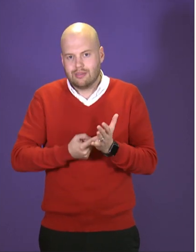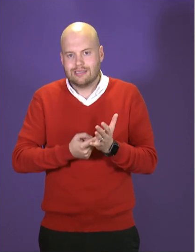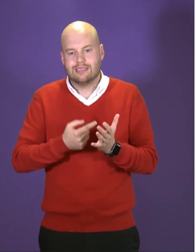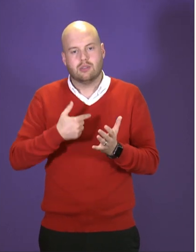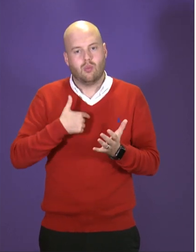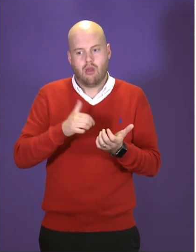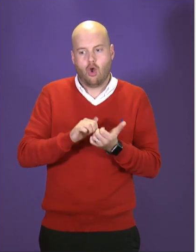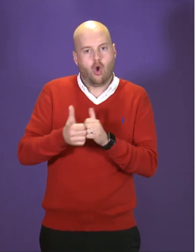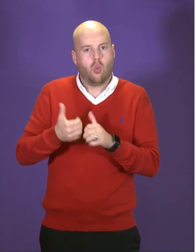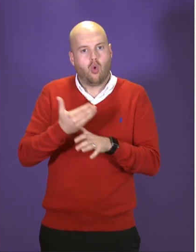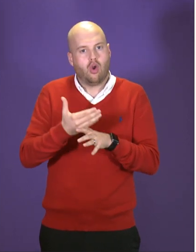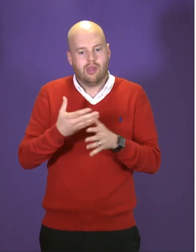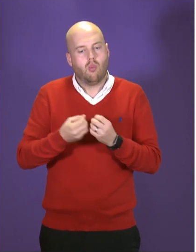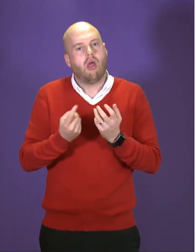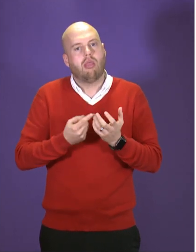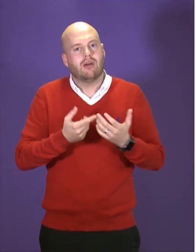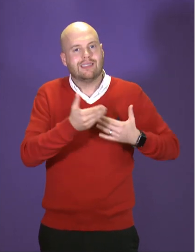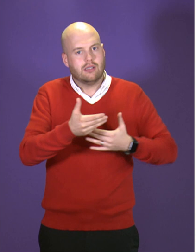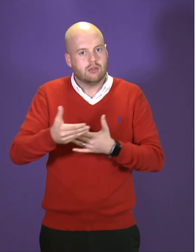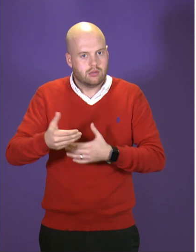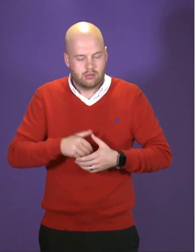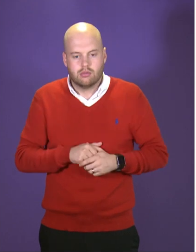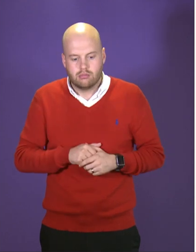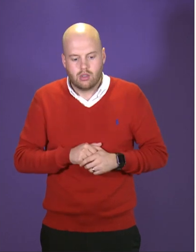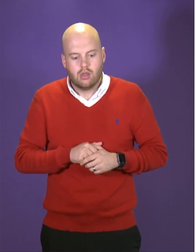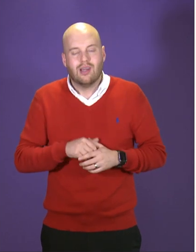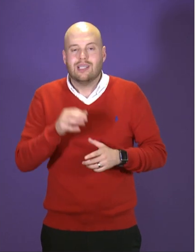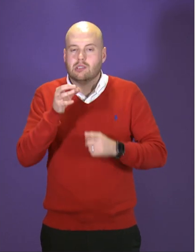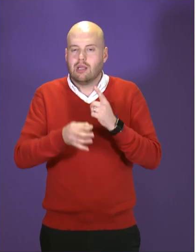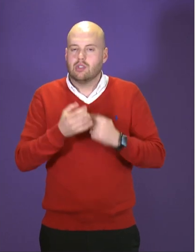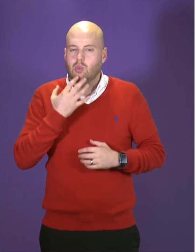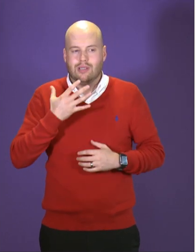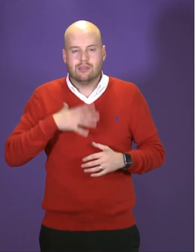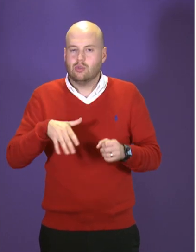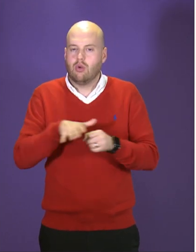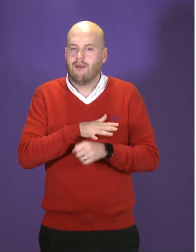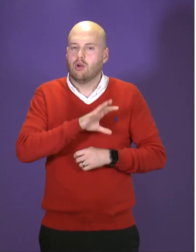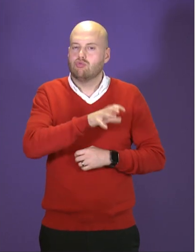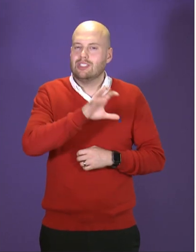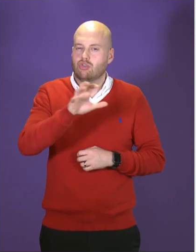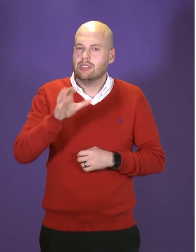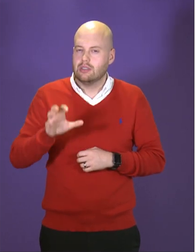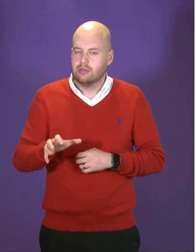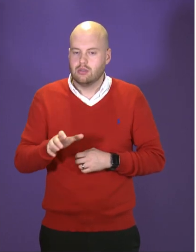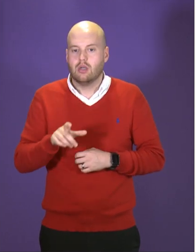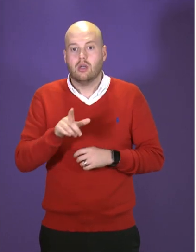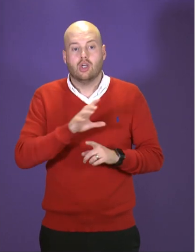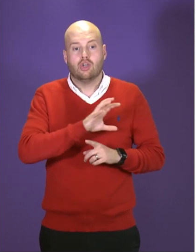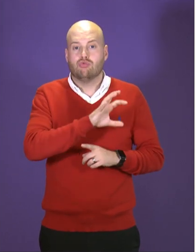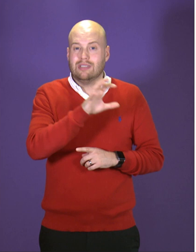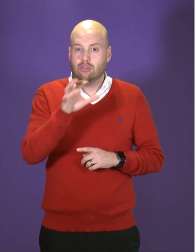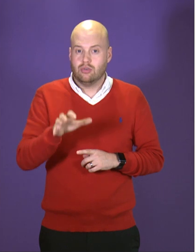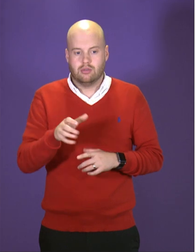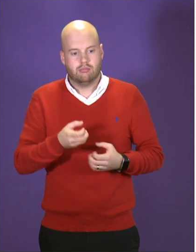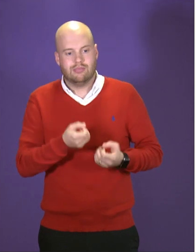co-working with other sectors, especially when it comes to regions. Regions are for us a horizontal